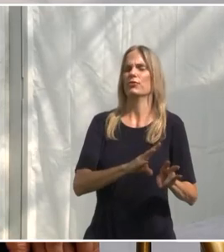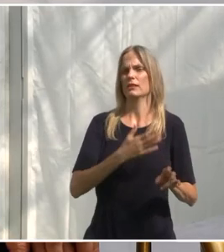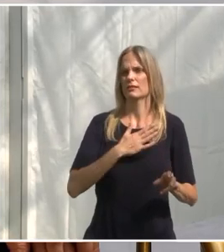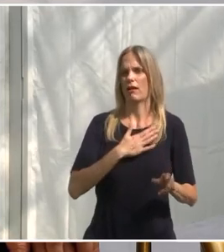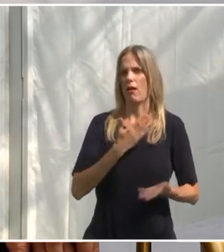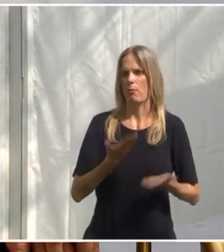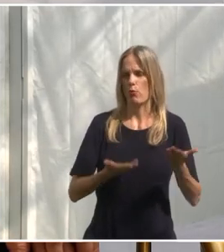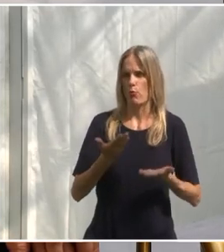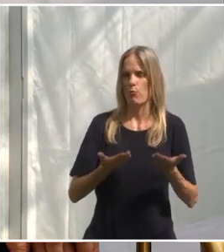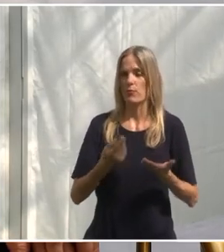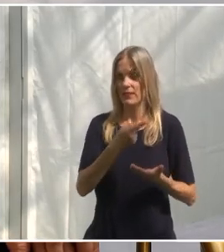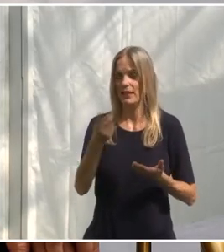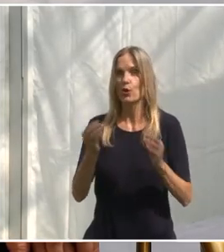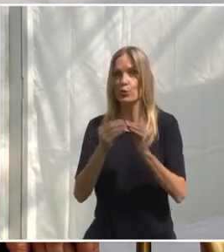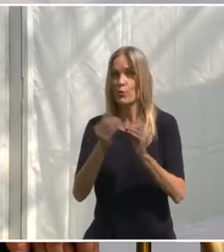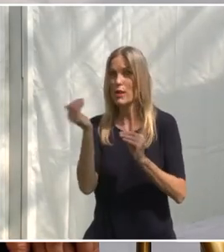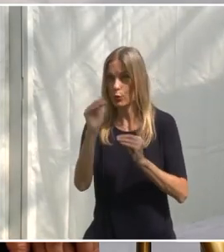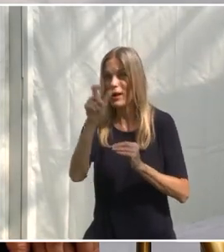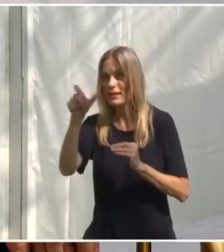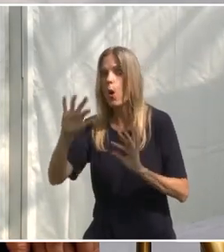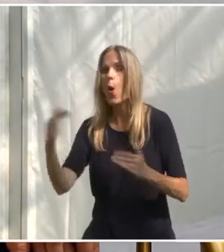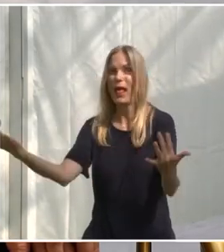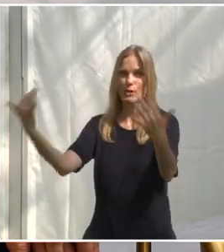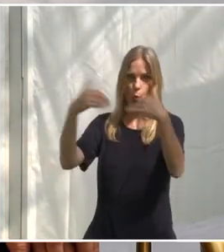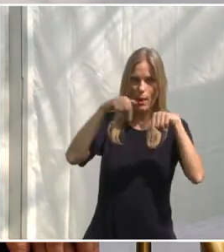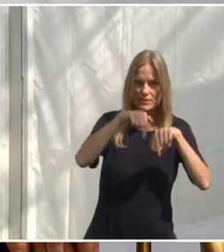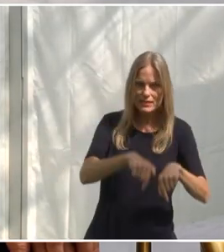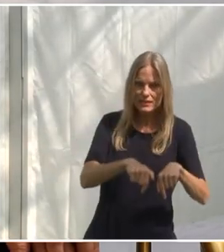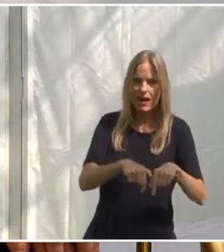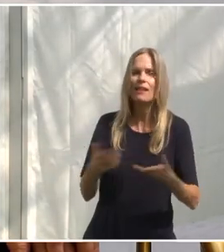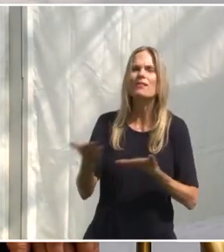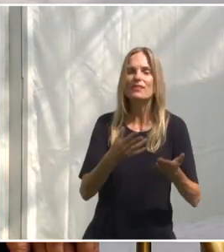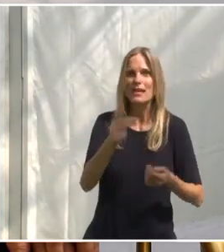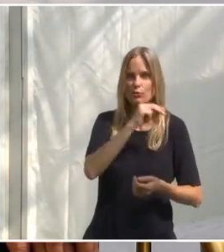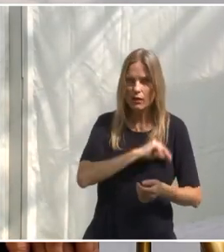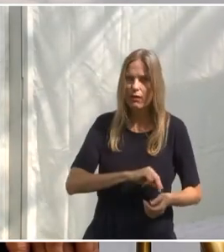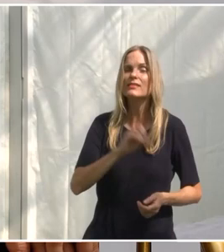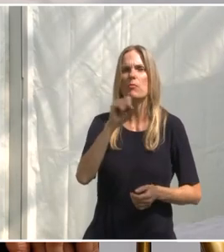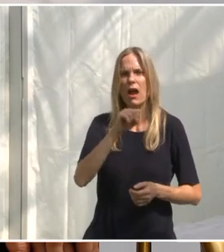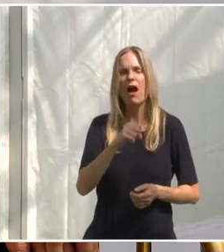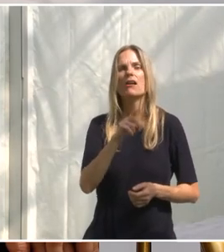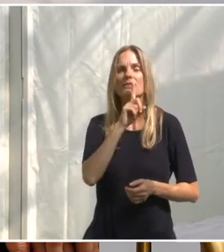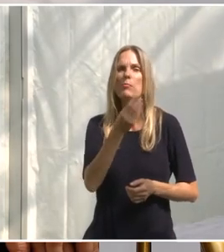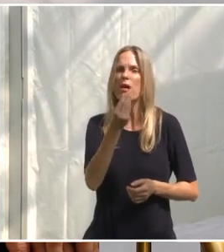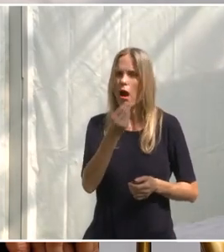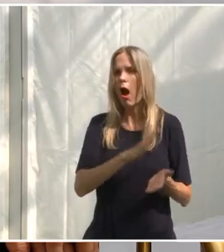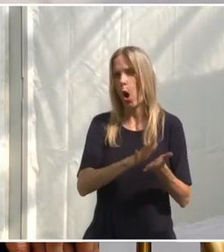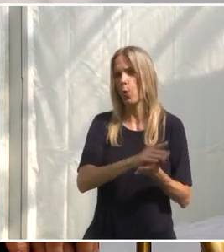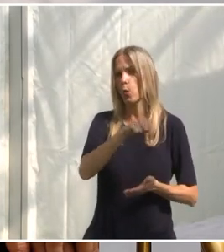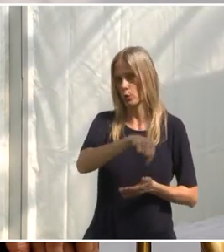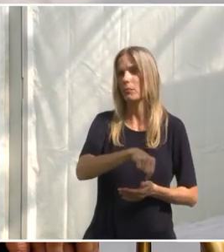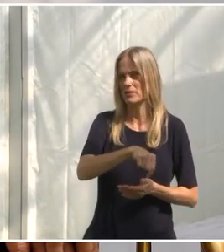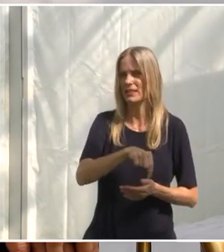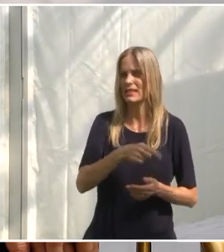of thousands of people come here, of course they use services, but they use also money for services. So in that sense, that is a